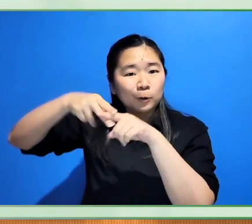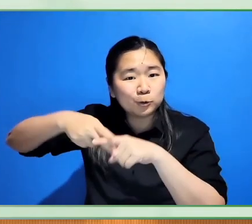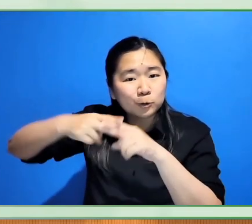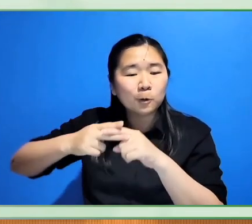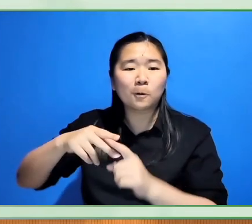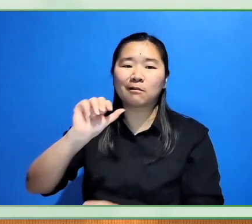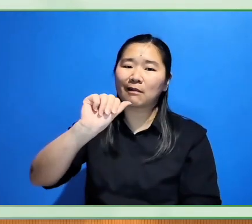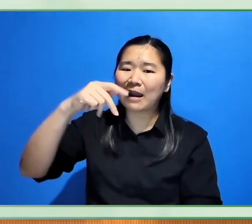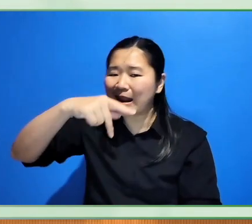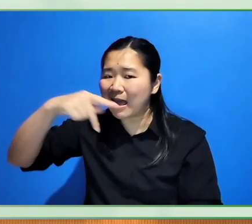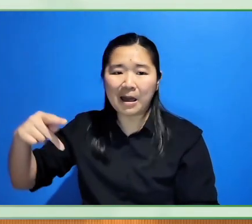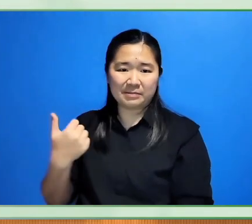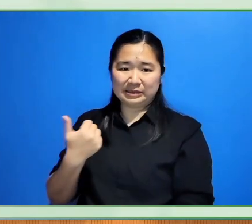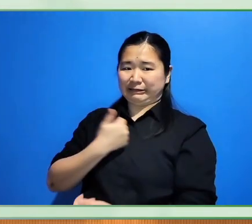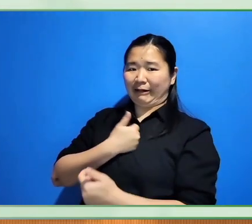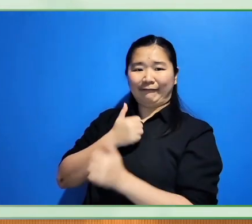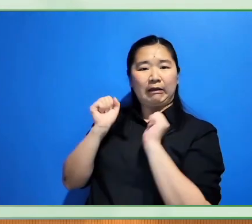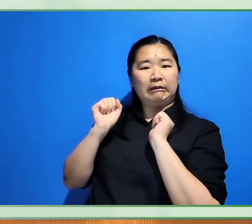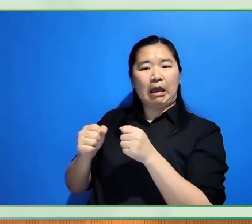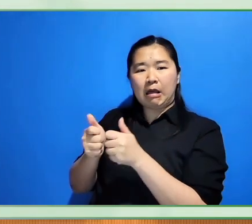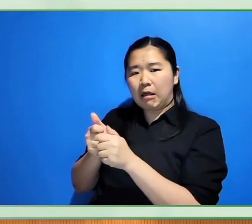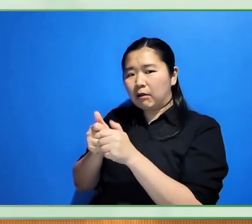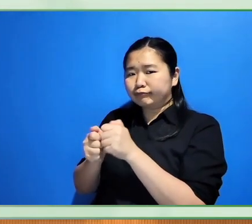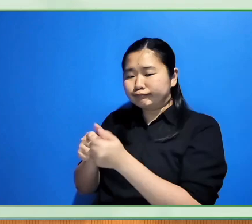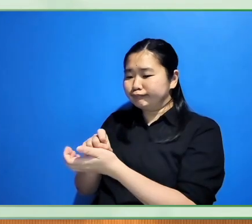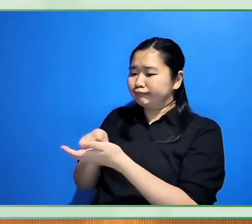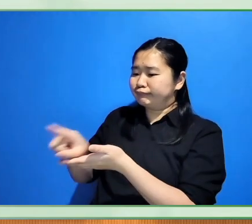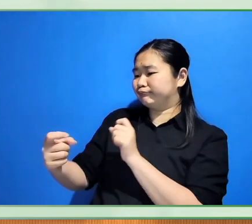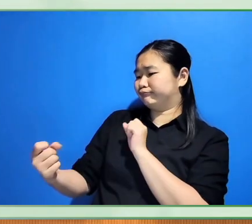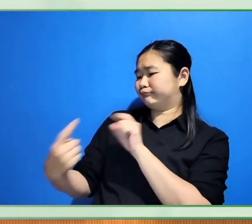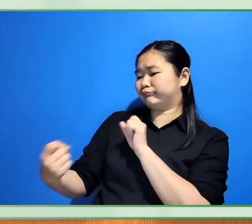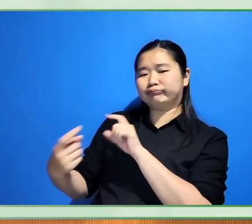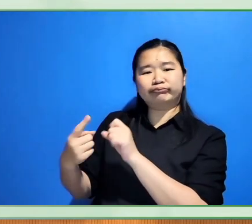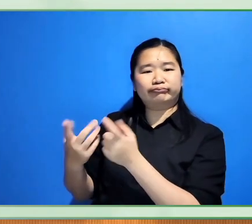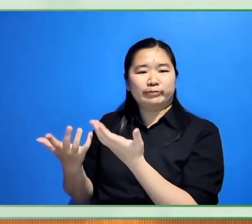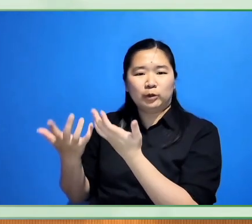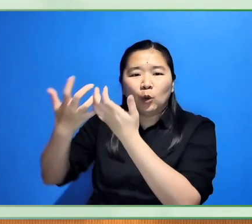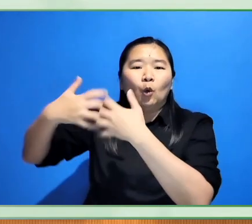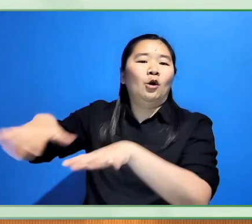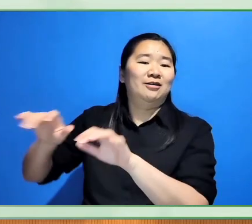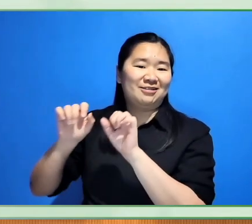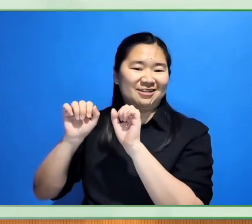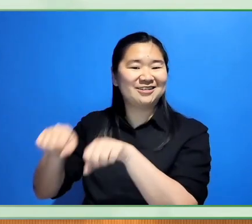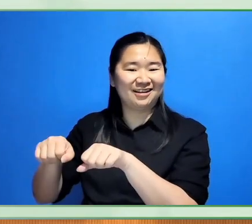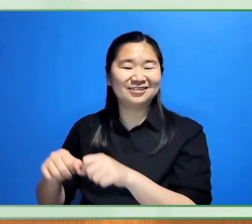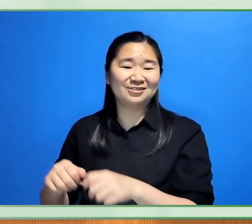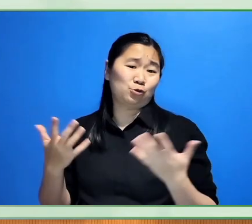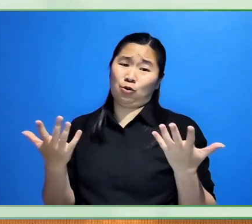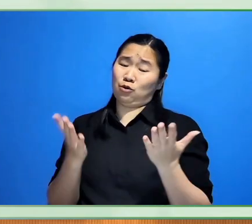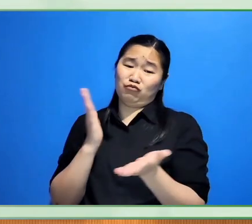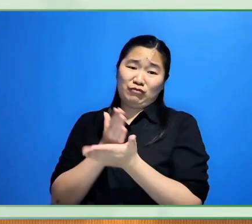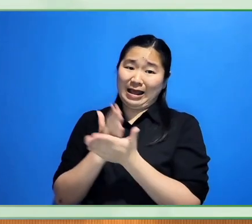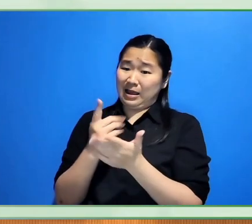budget, in small space, without heavy machines, without too much human factor, so we can scale with low budget. Secondly, we